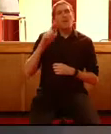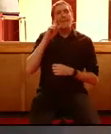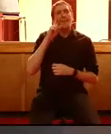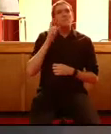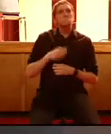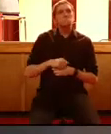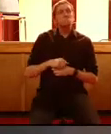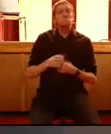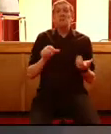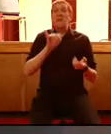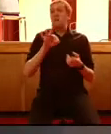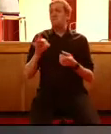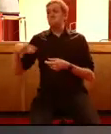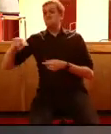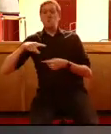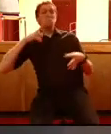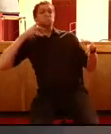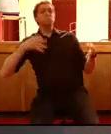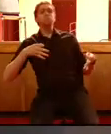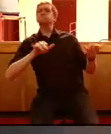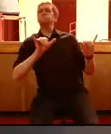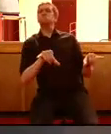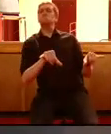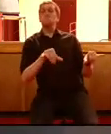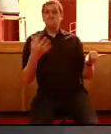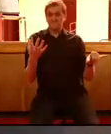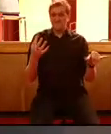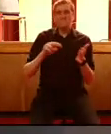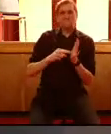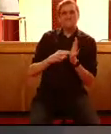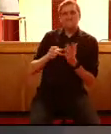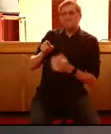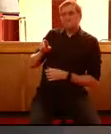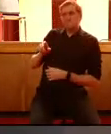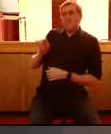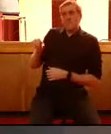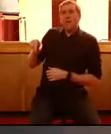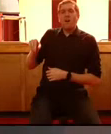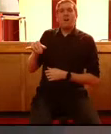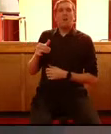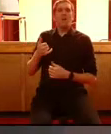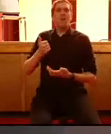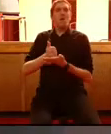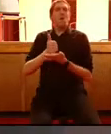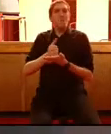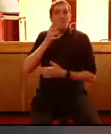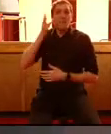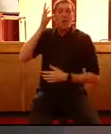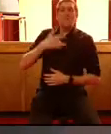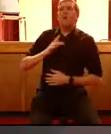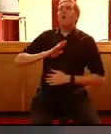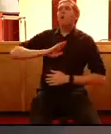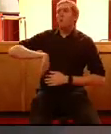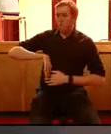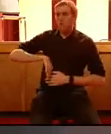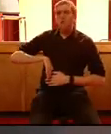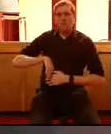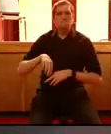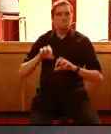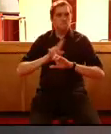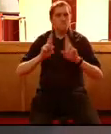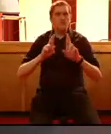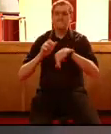even if nothing changed, what it would do would go a long way for the parent to feel comfortable sending their kid to school. Because I think at this